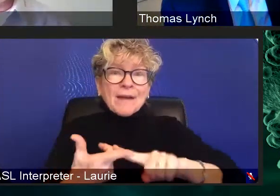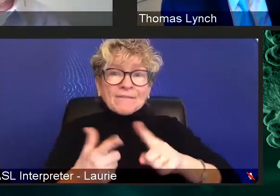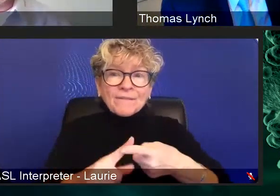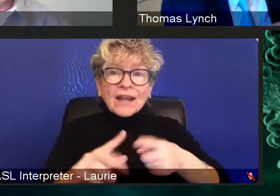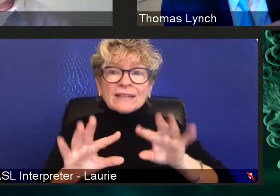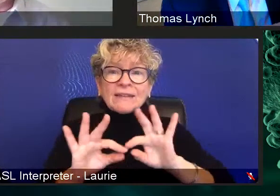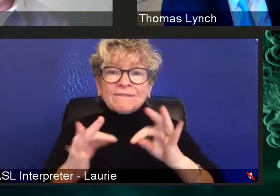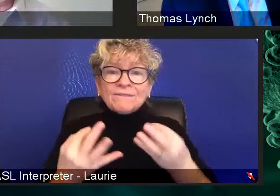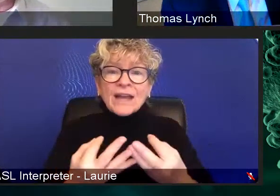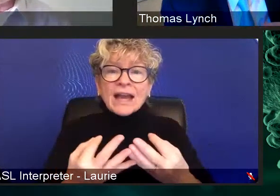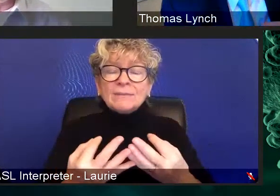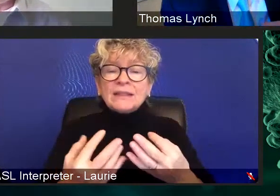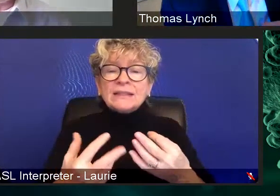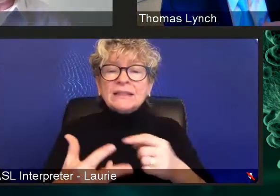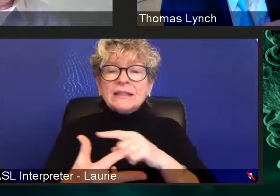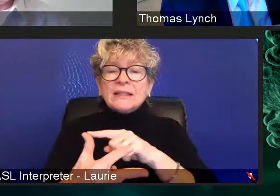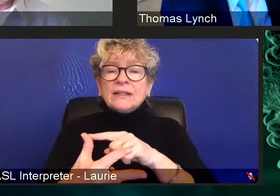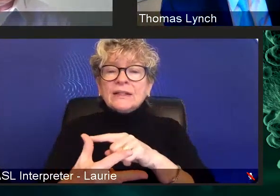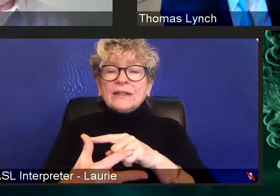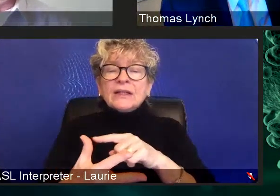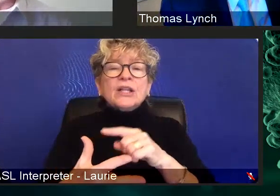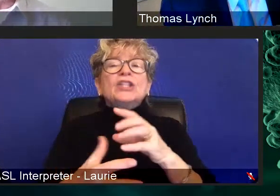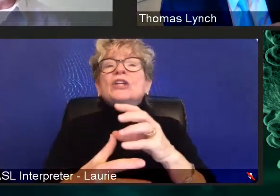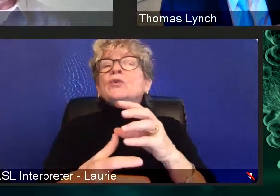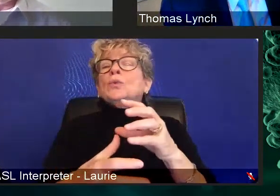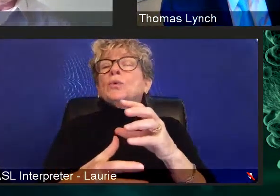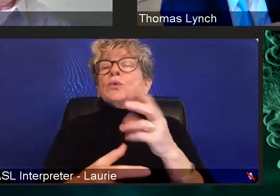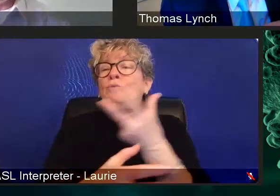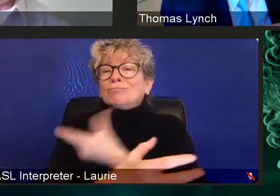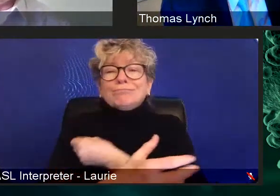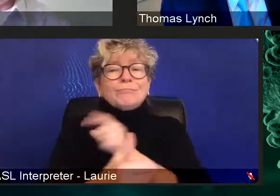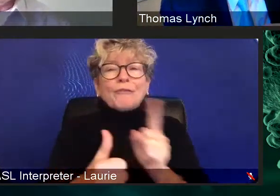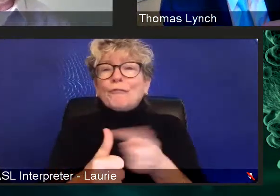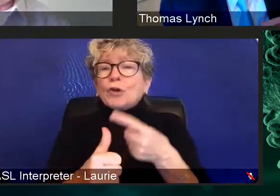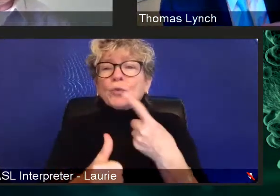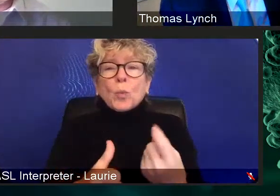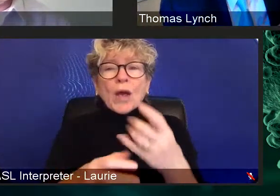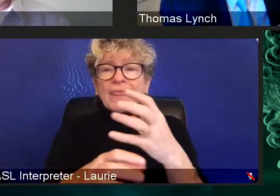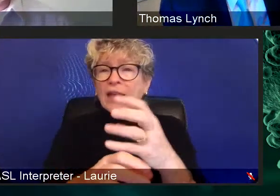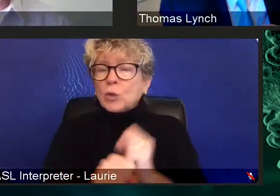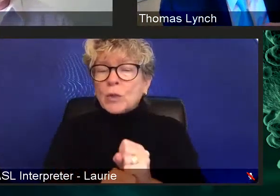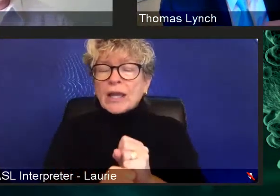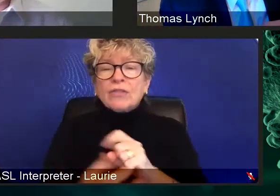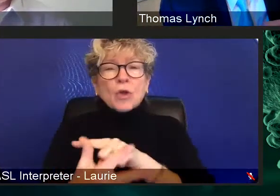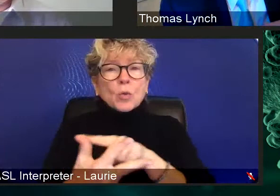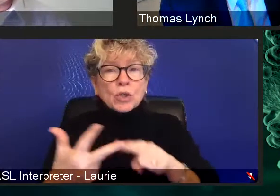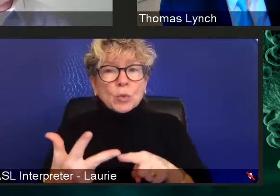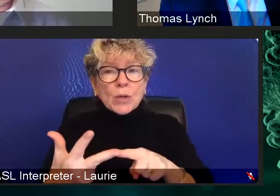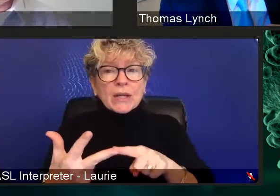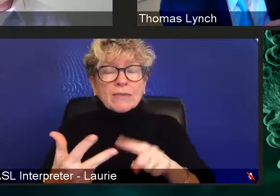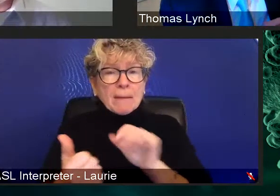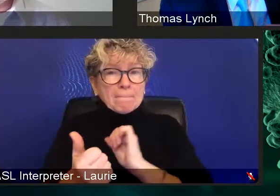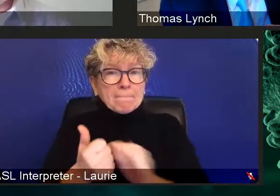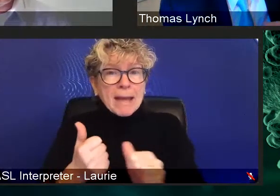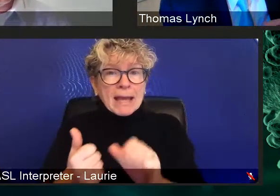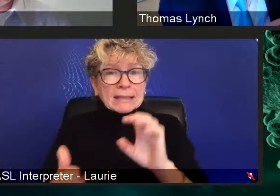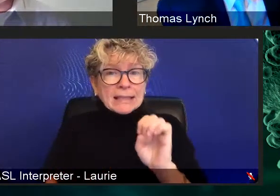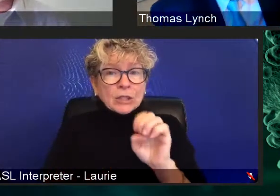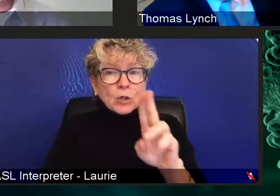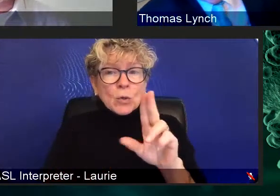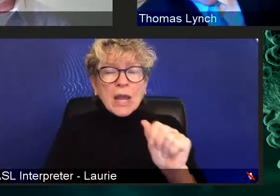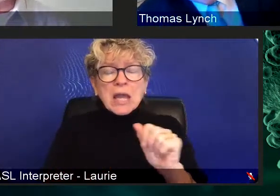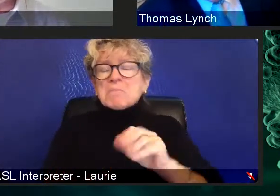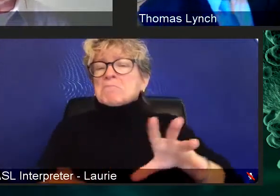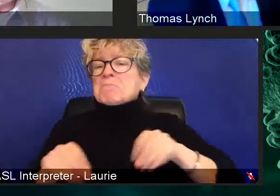to take the first one that they can get of those three that have been granted EUA authorization.